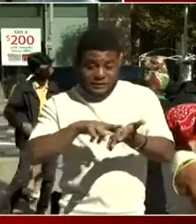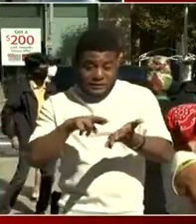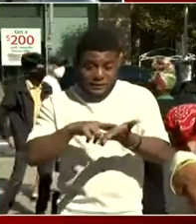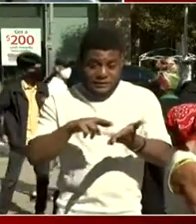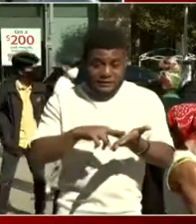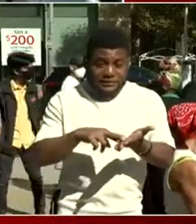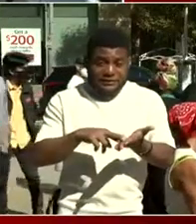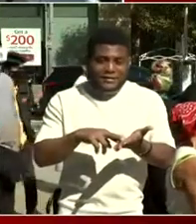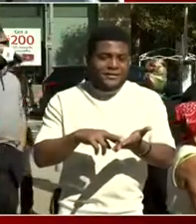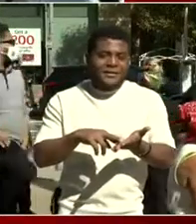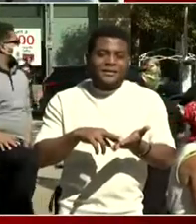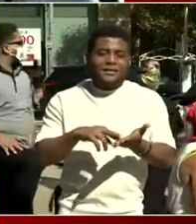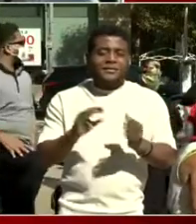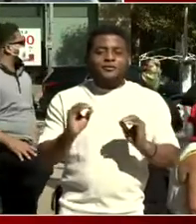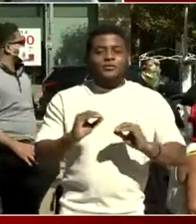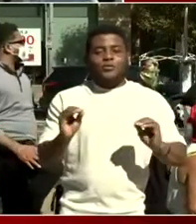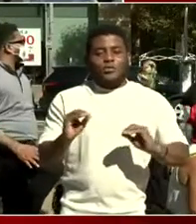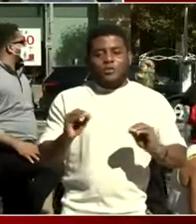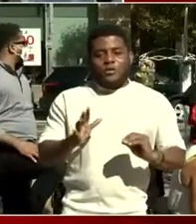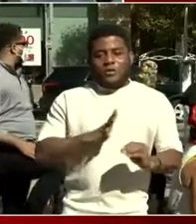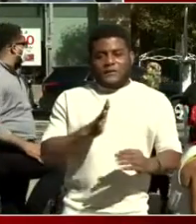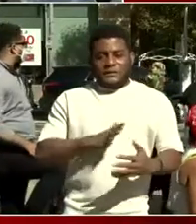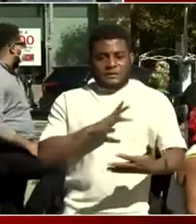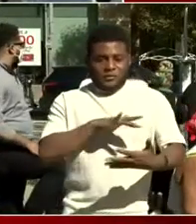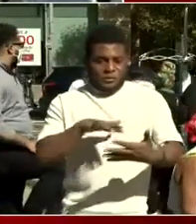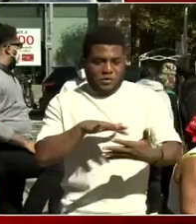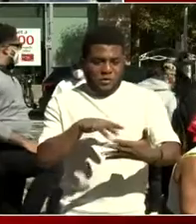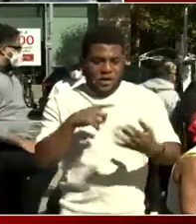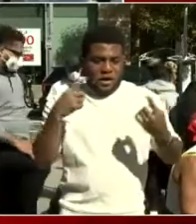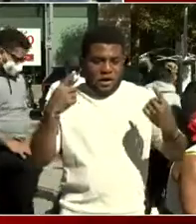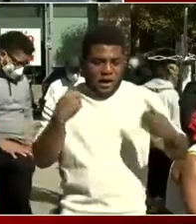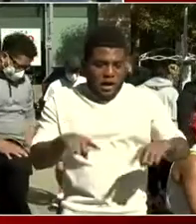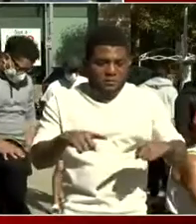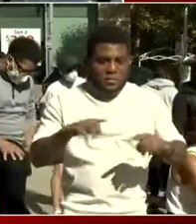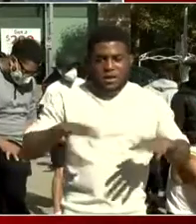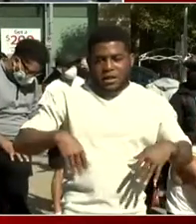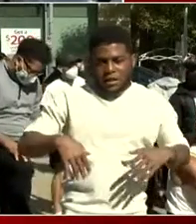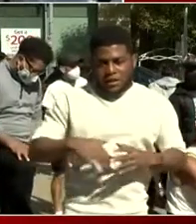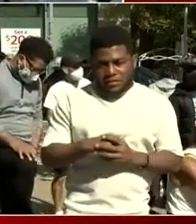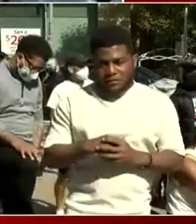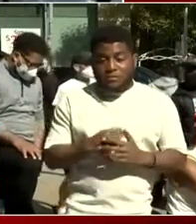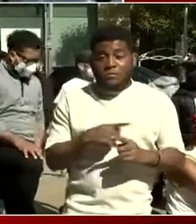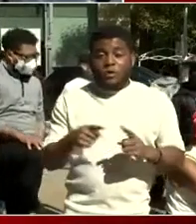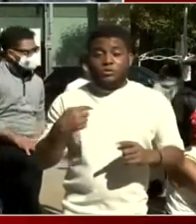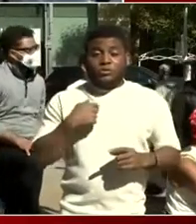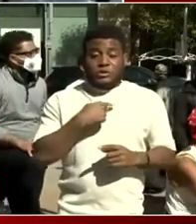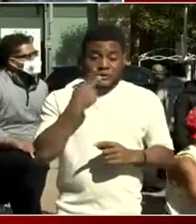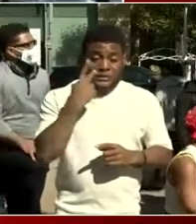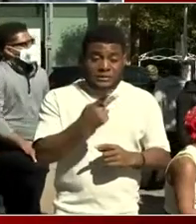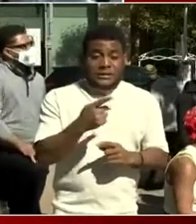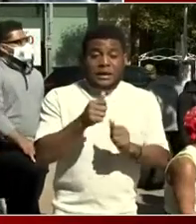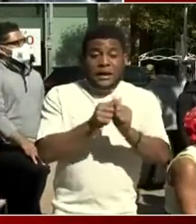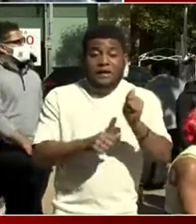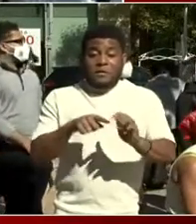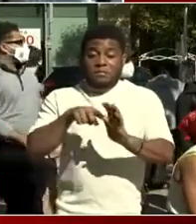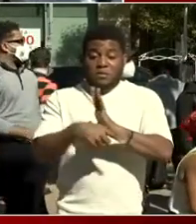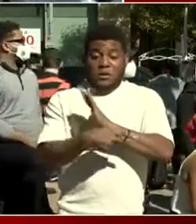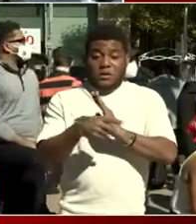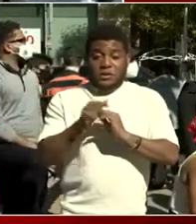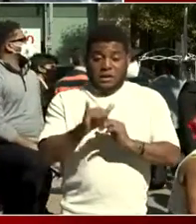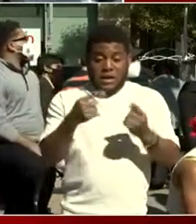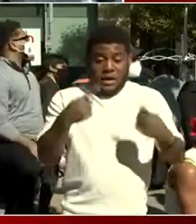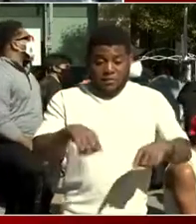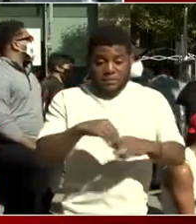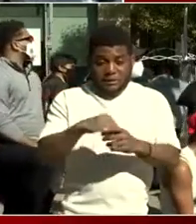study has been done. I can tell you, I look at every homicide that happens in the District of Columbia. Again, I talk with my colleagues all